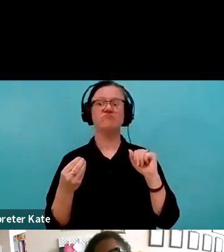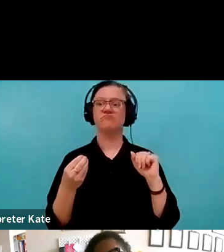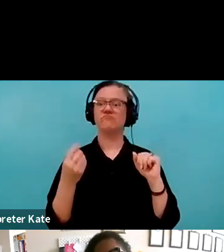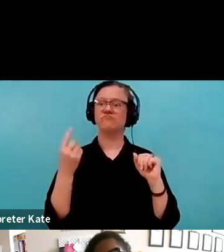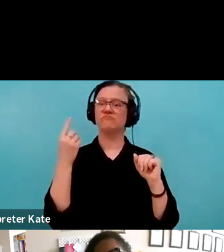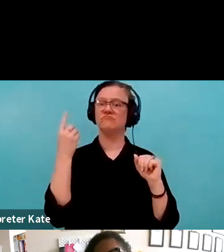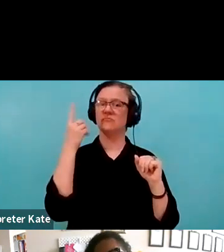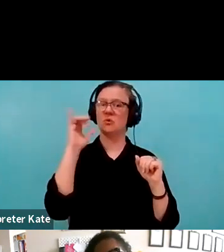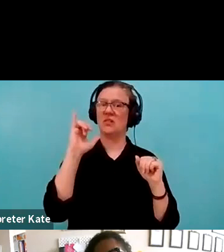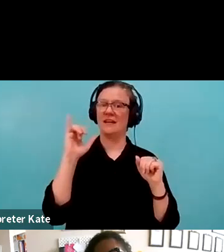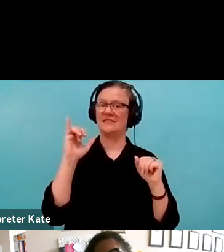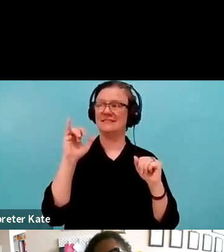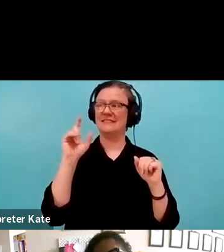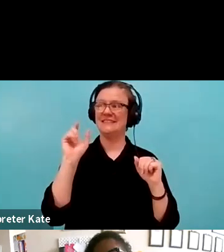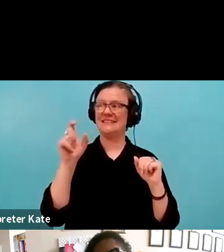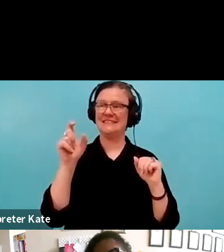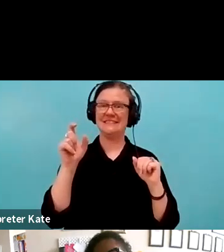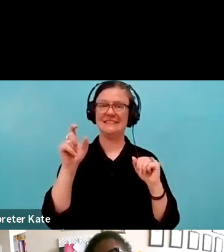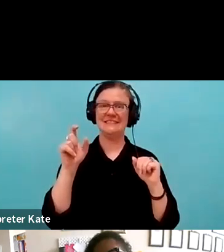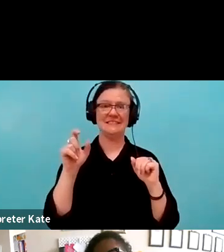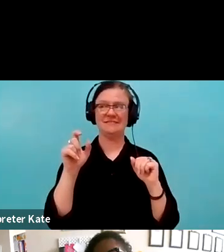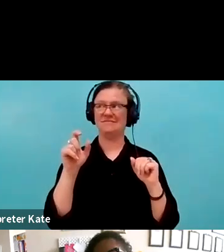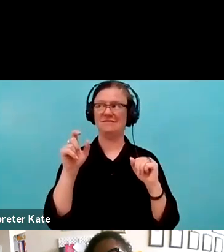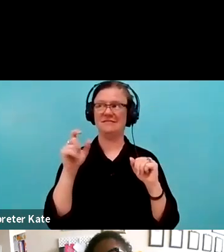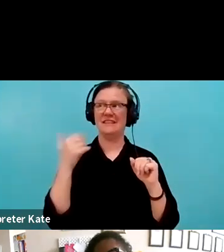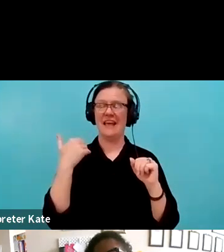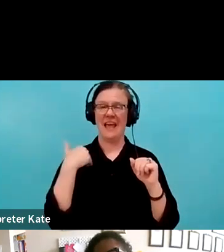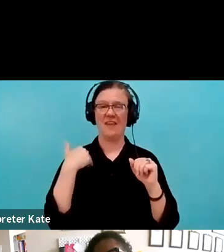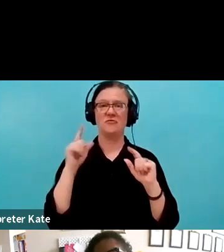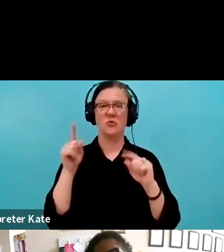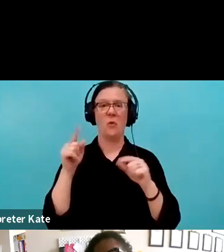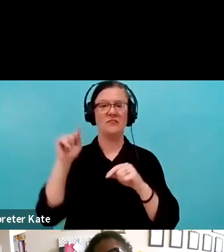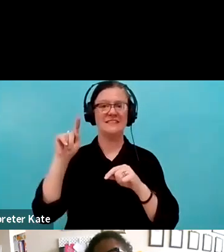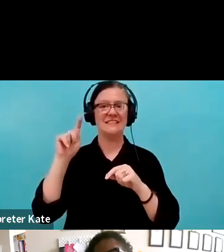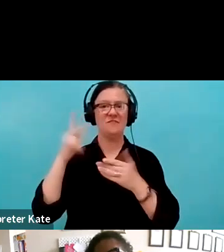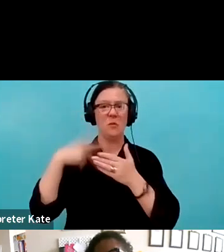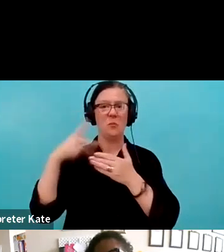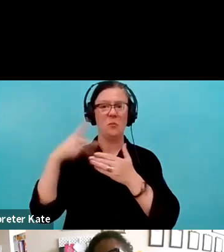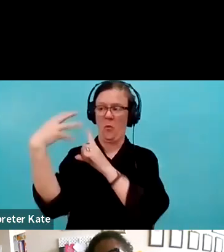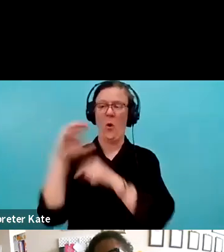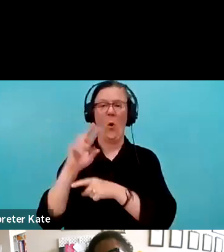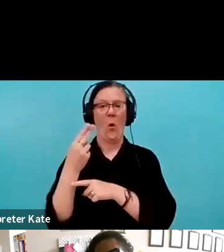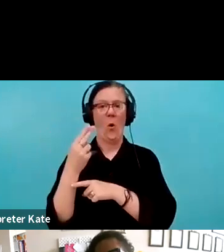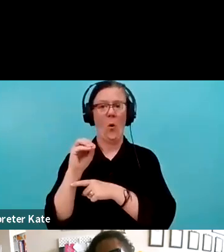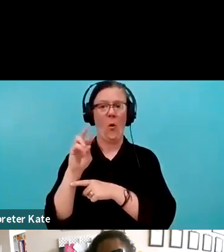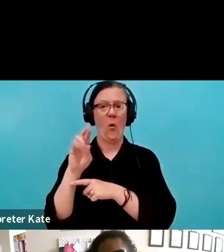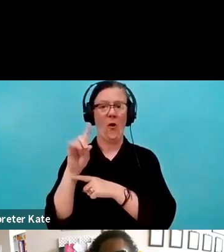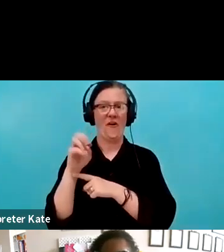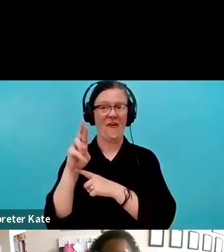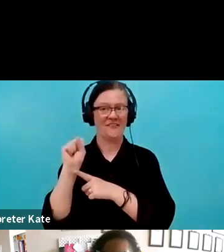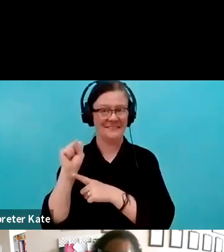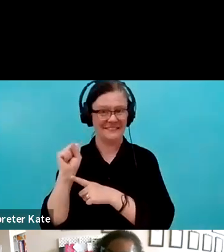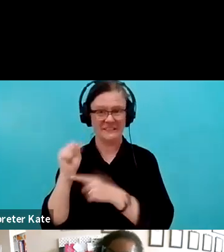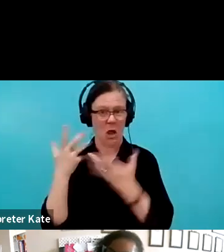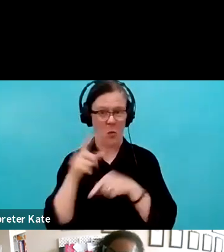auditioning for the next episode of Hoarders. That's why I've positioned my camera very, very carefully so you can't